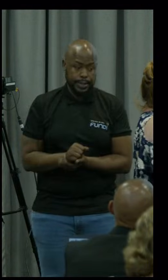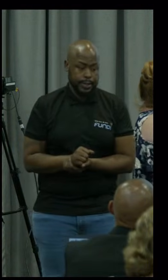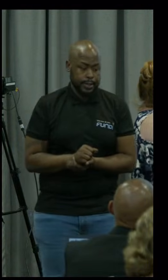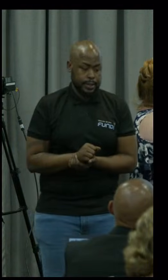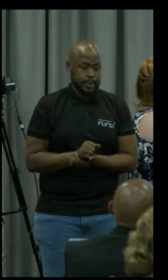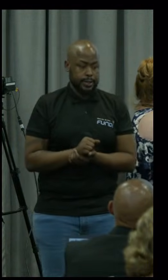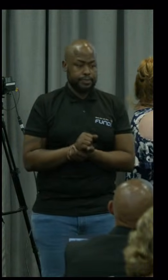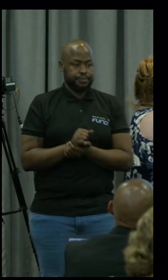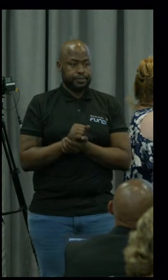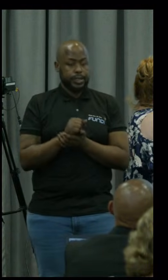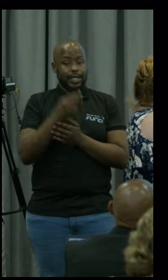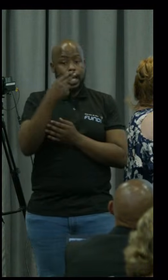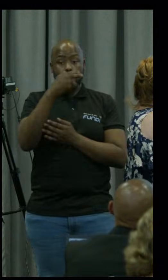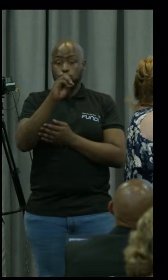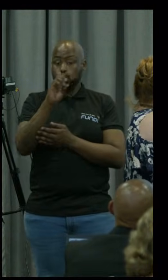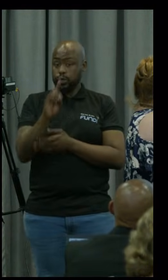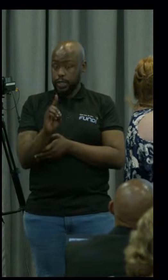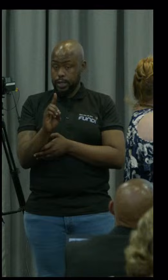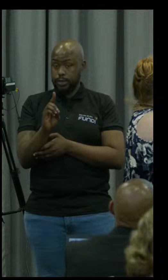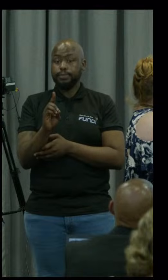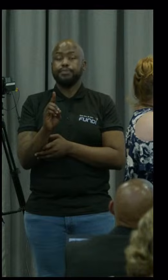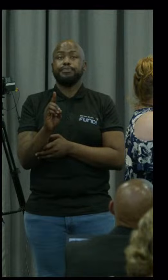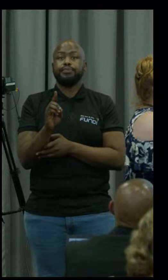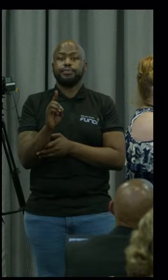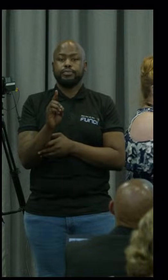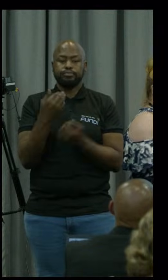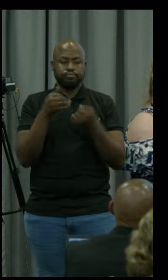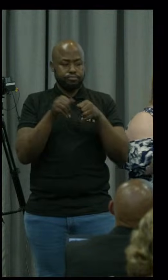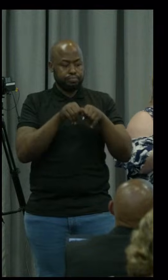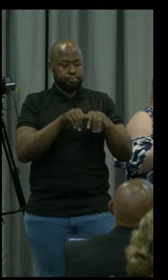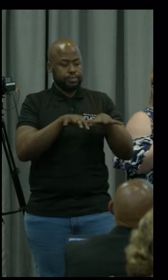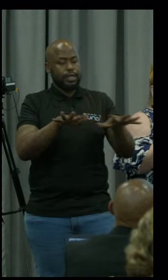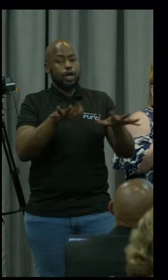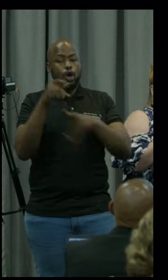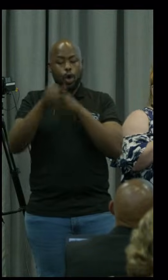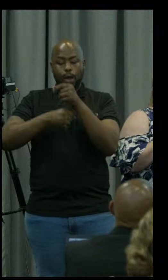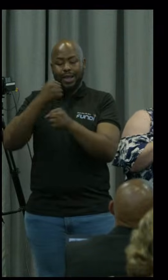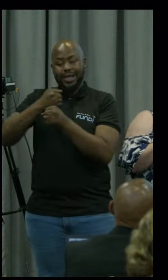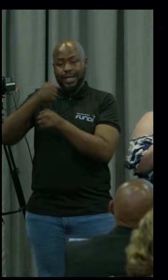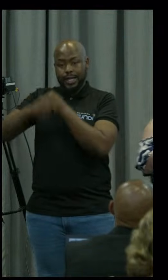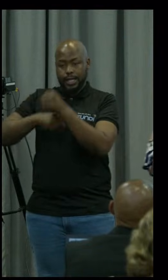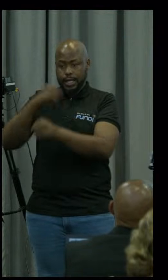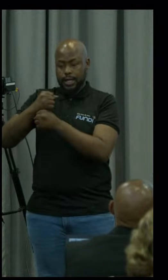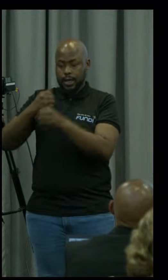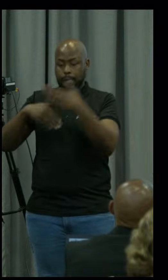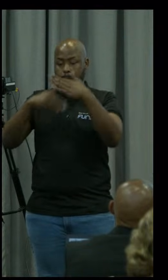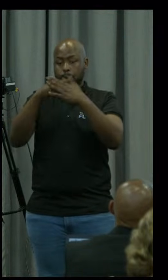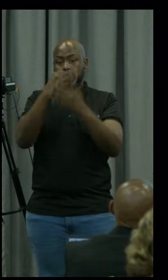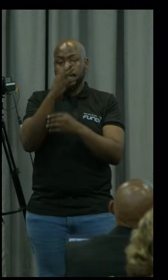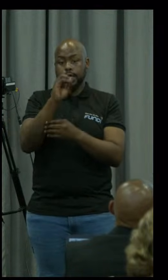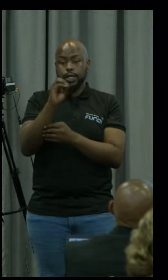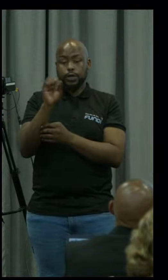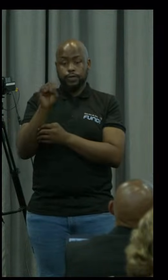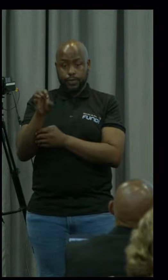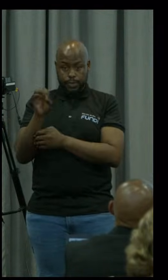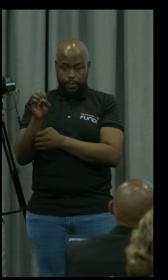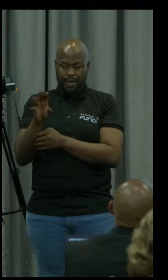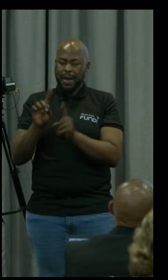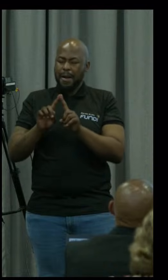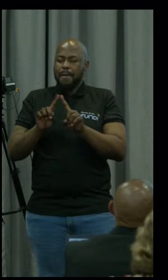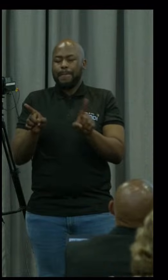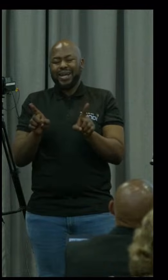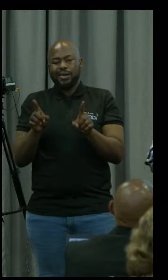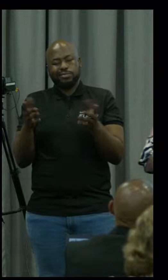the head of department then distributes these posts every year by the 30th of September. Now, unfortunately,